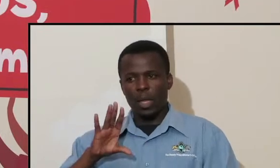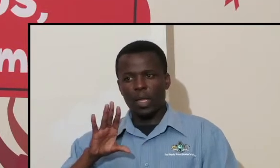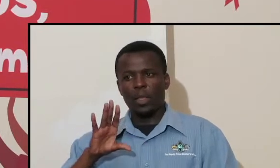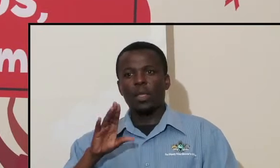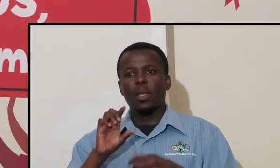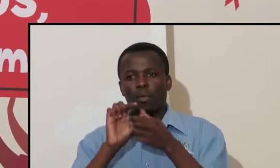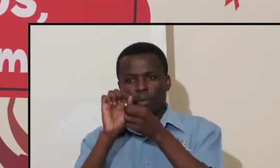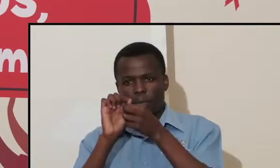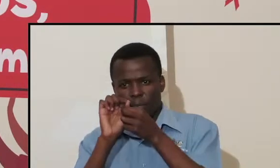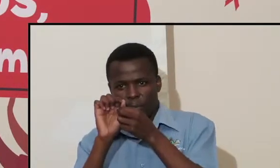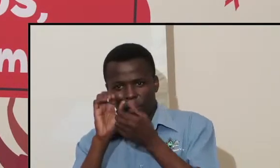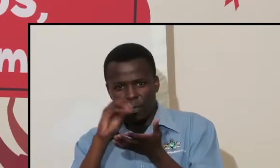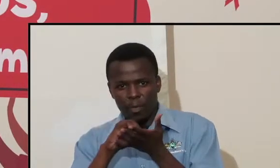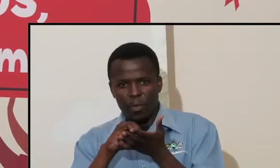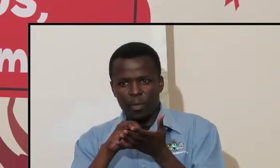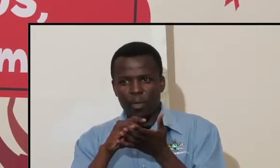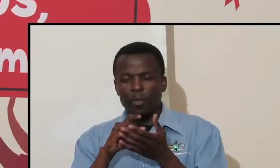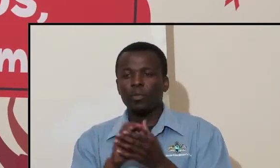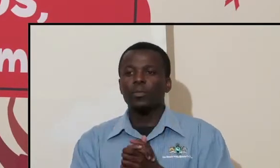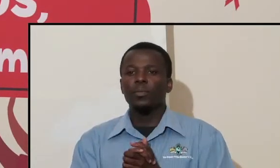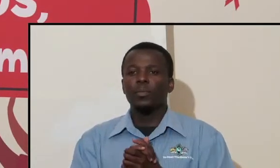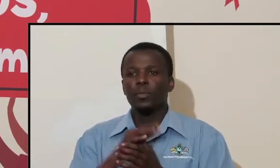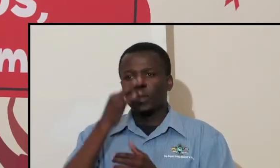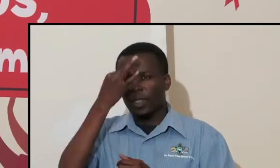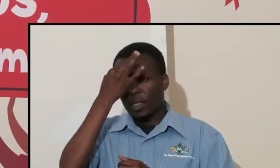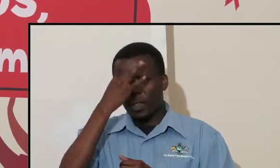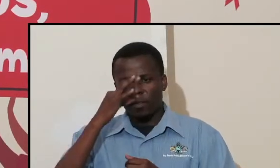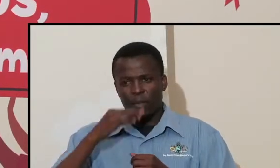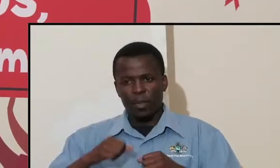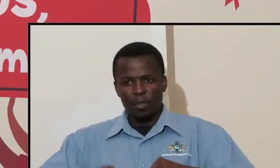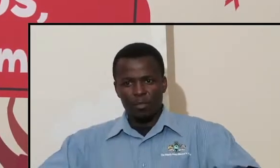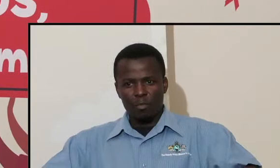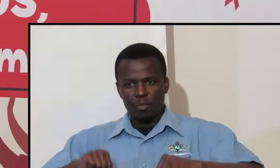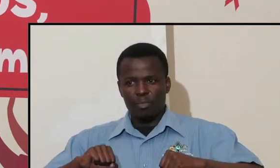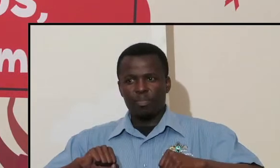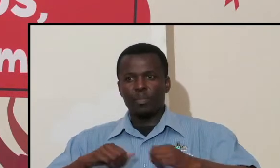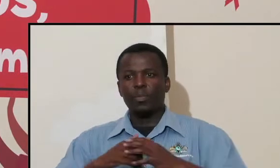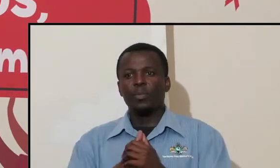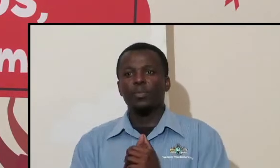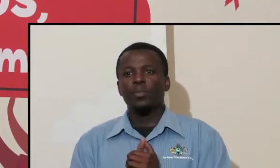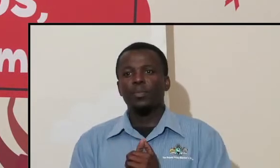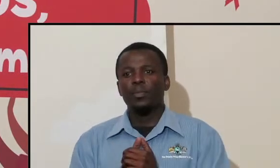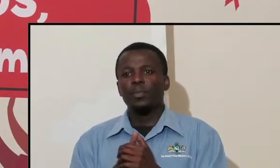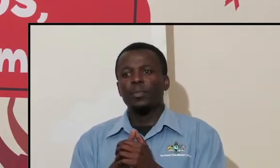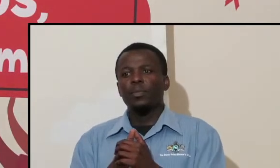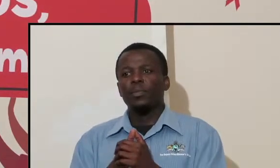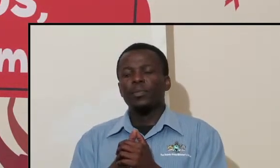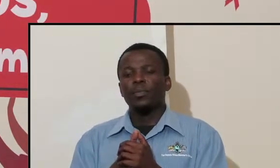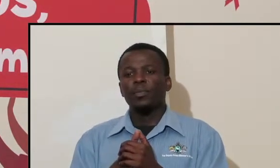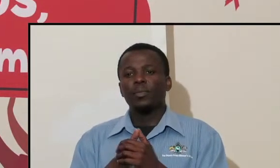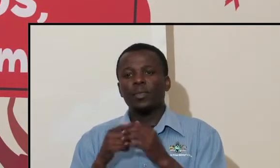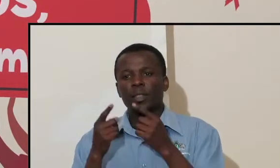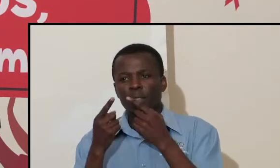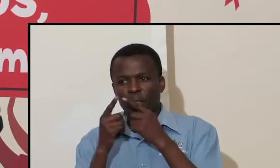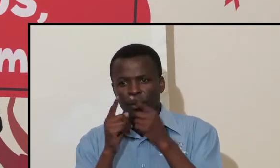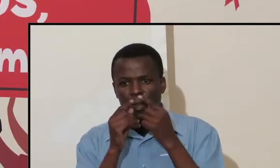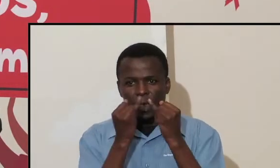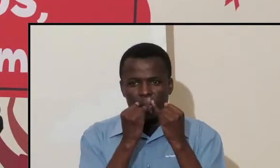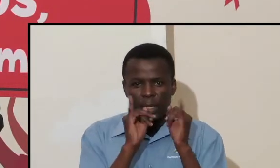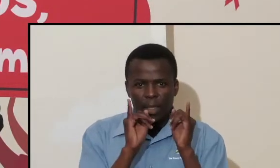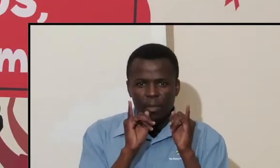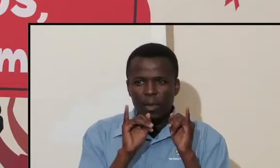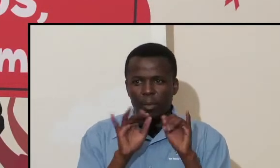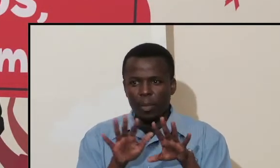present, senior government officials, the private sector representatives, as well